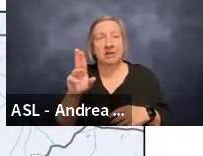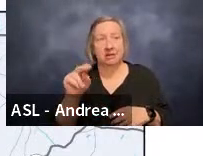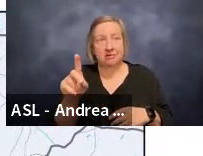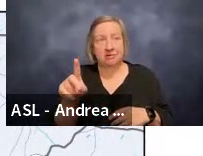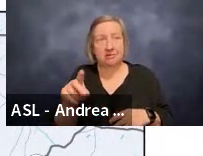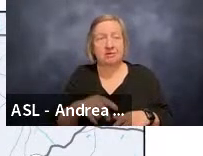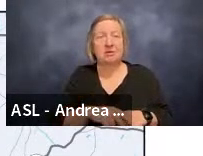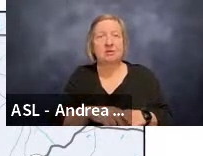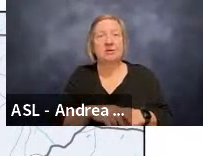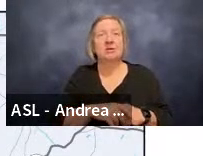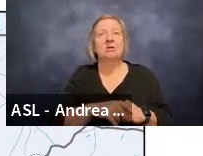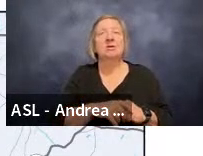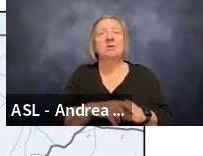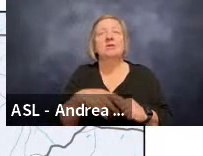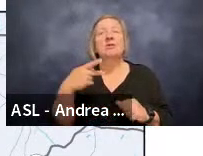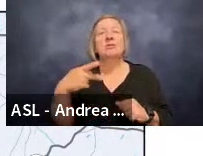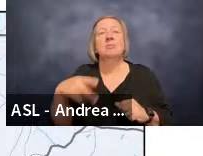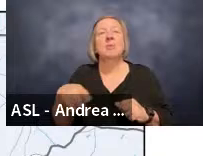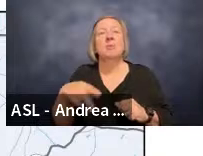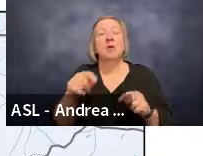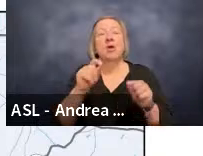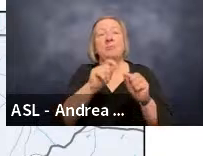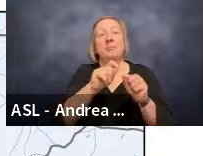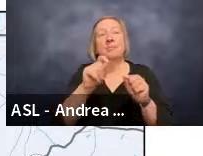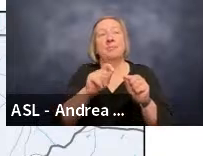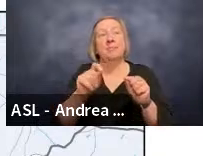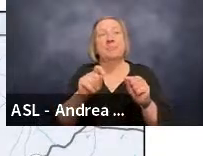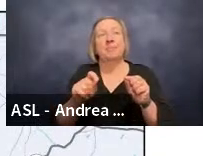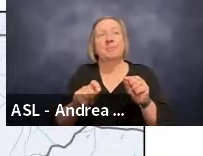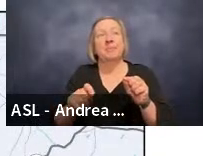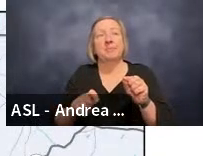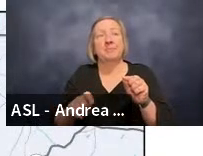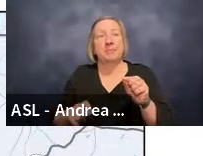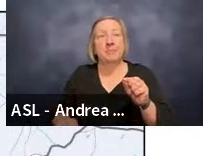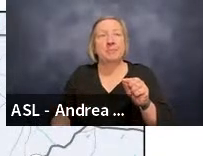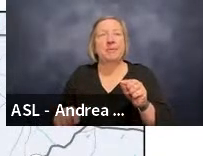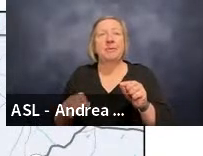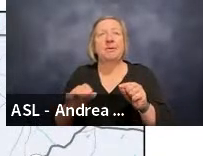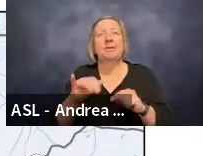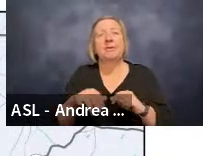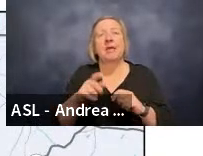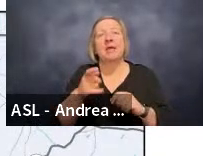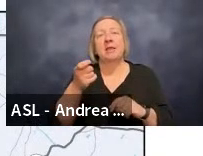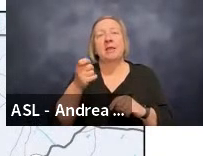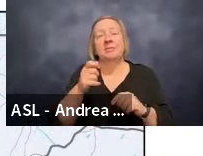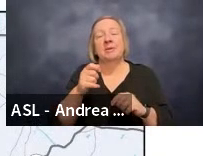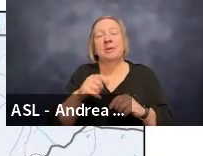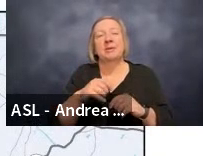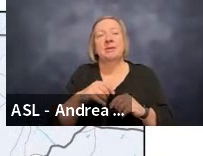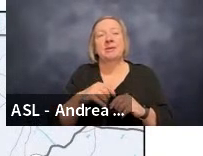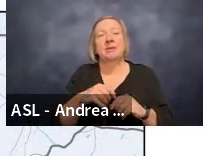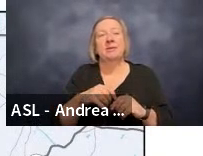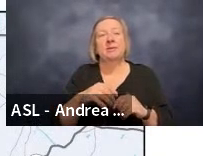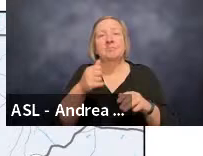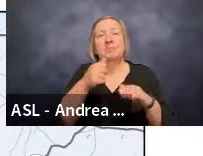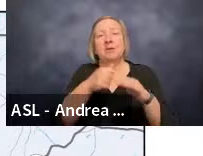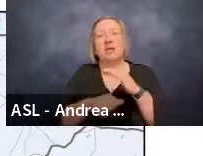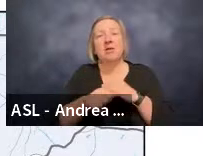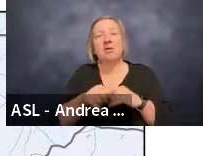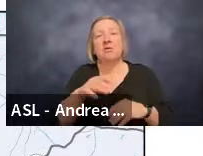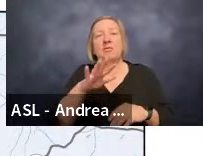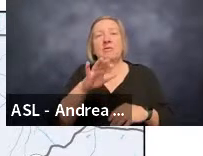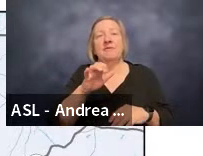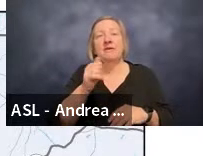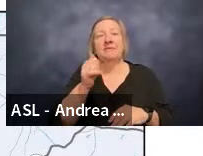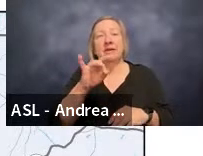The purple dotted line there you see kind of going up a little bit below the 518 symbol.